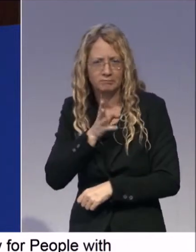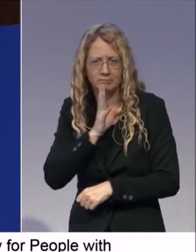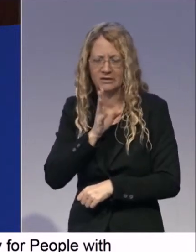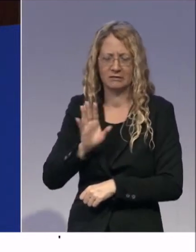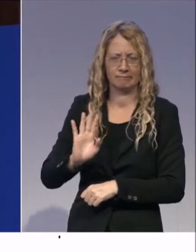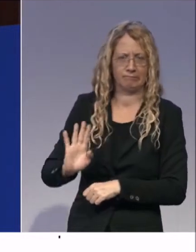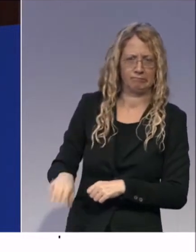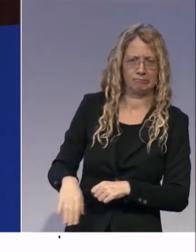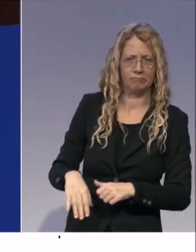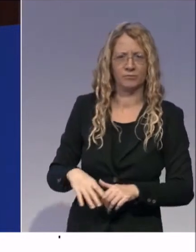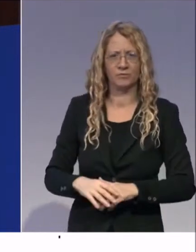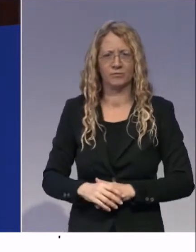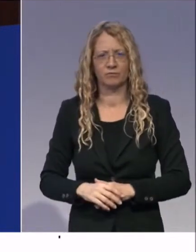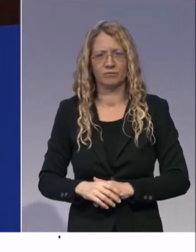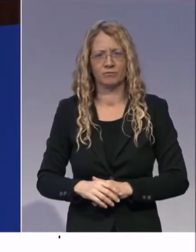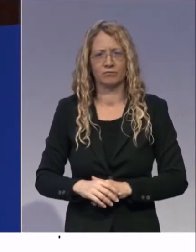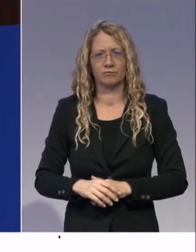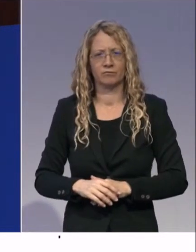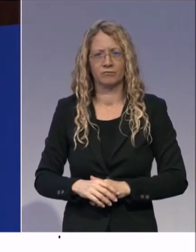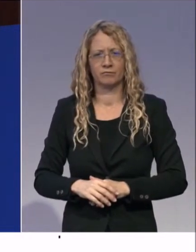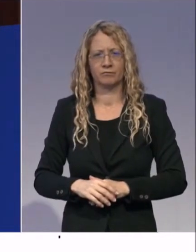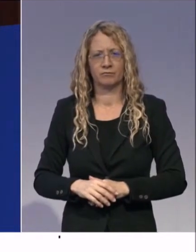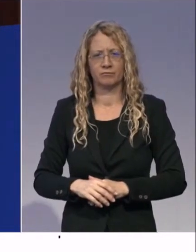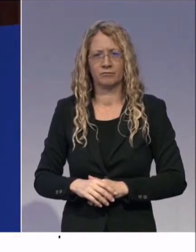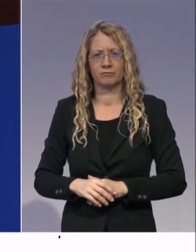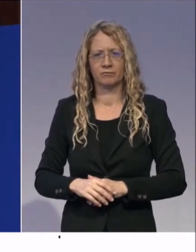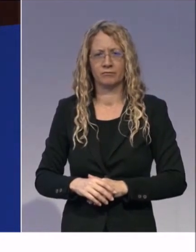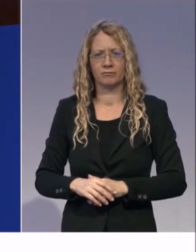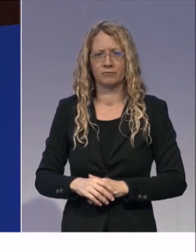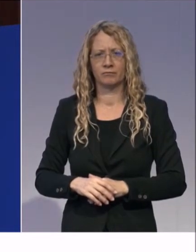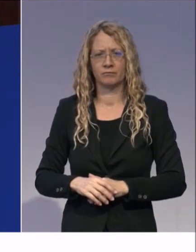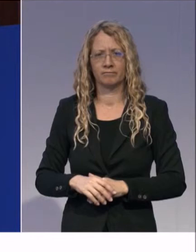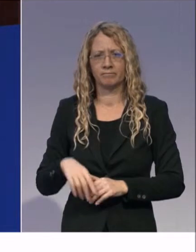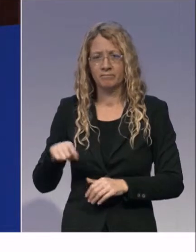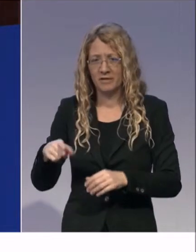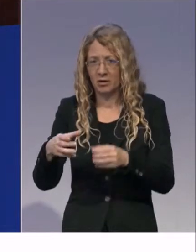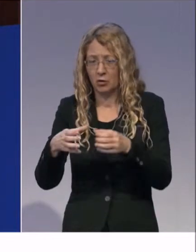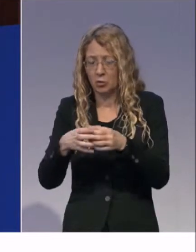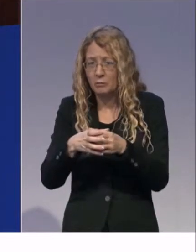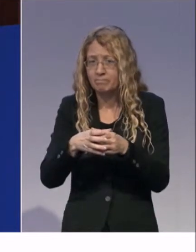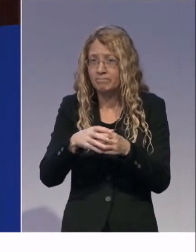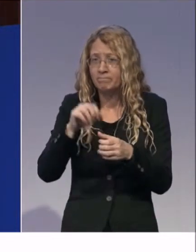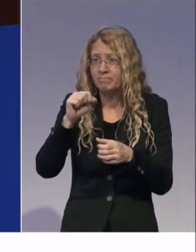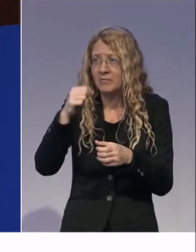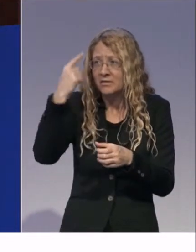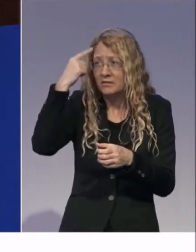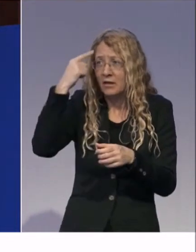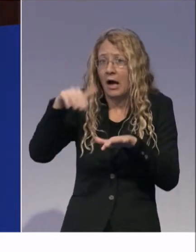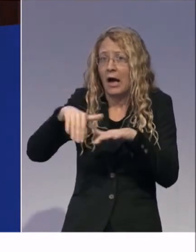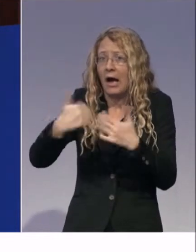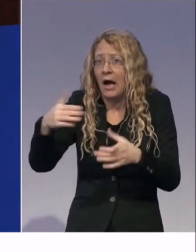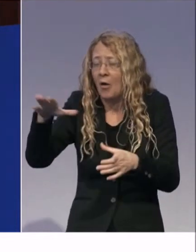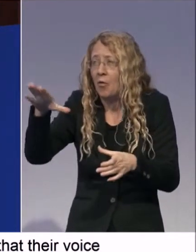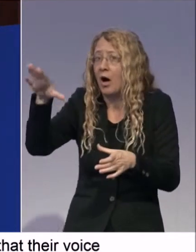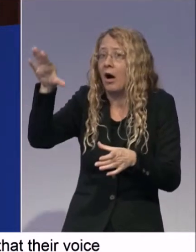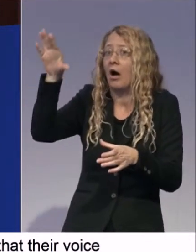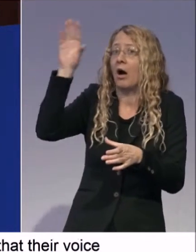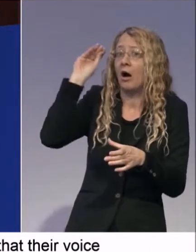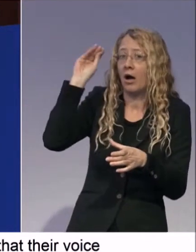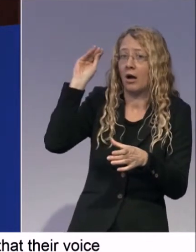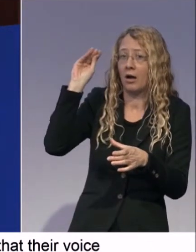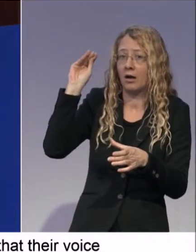they understand differently. We need to be willing to